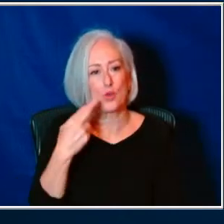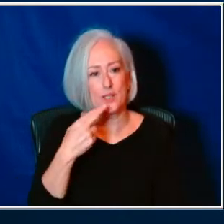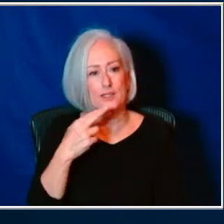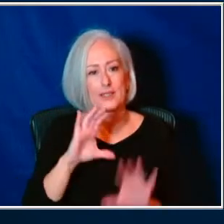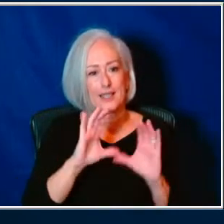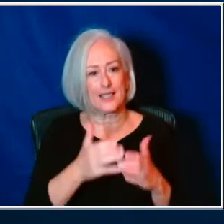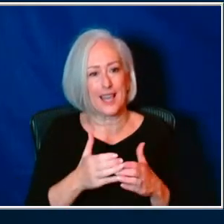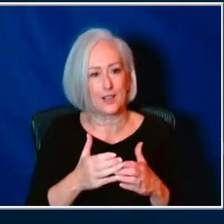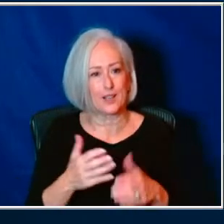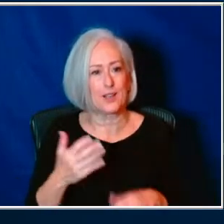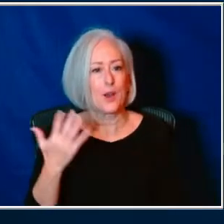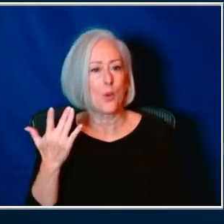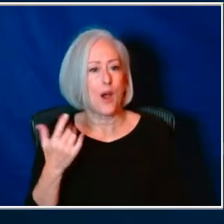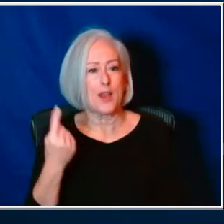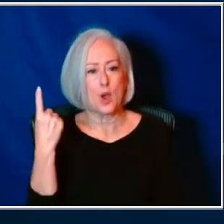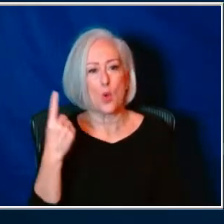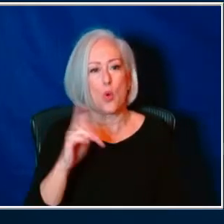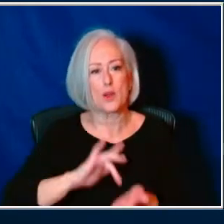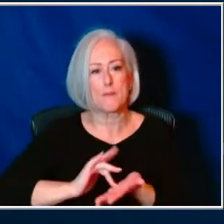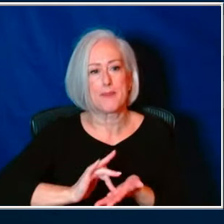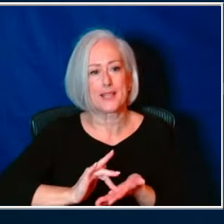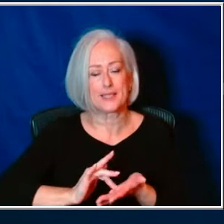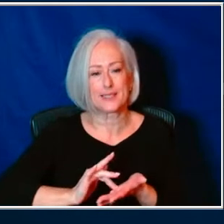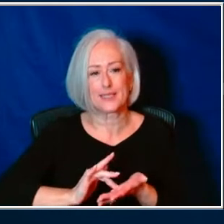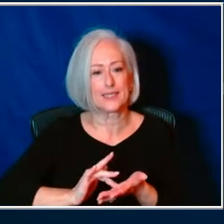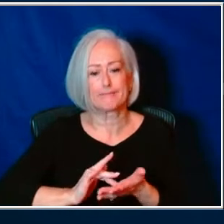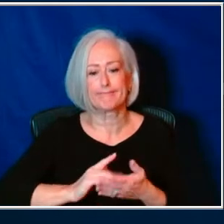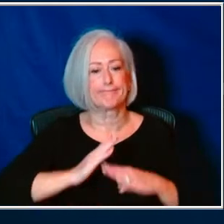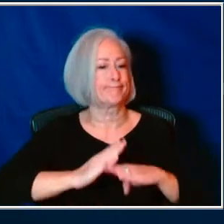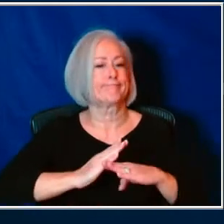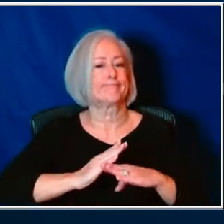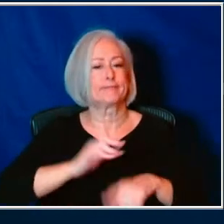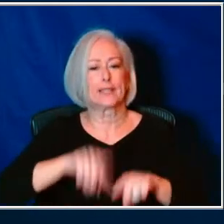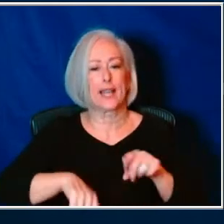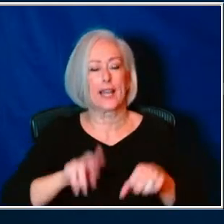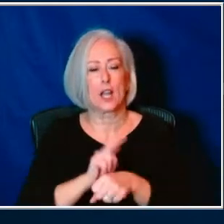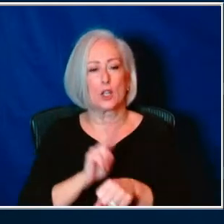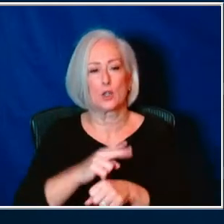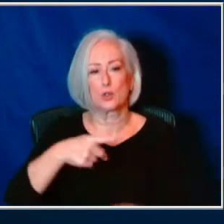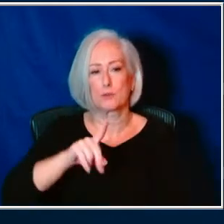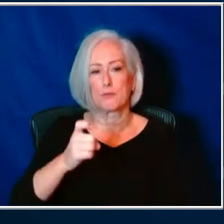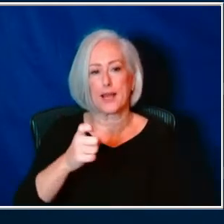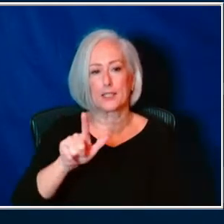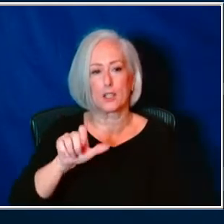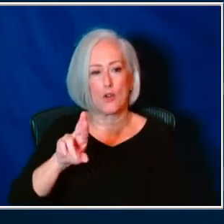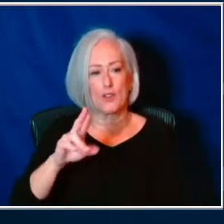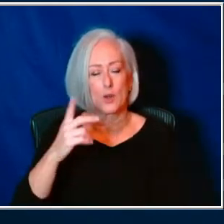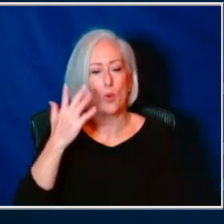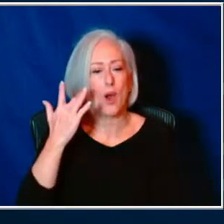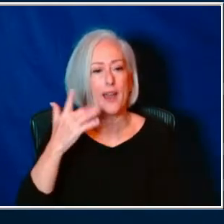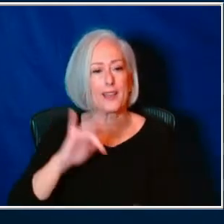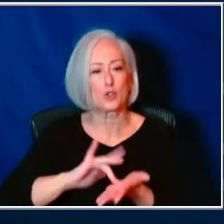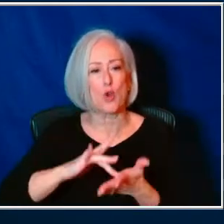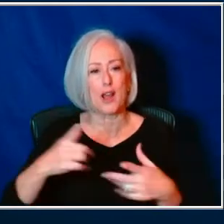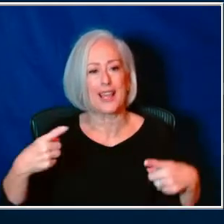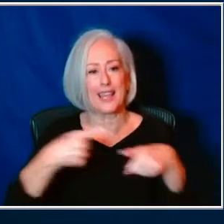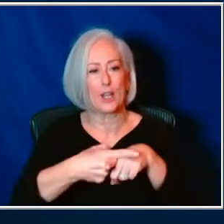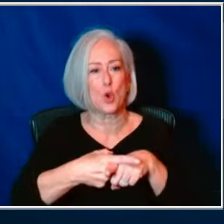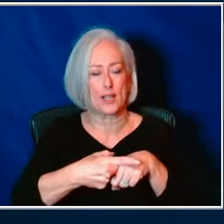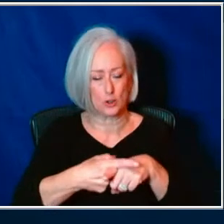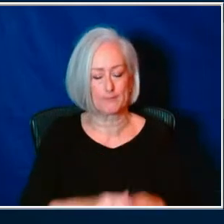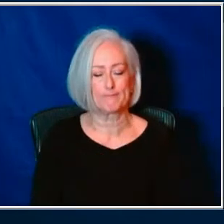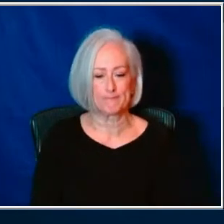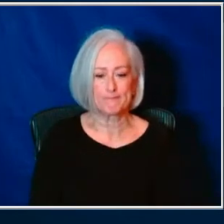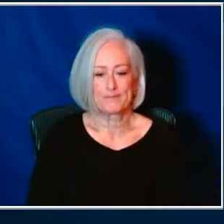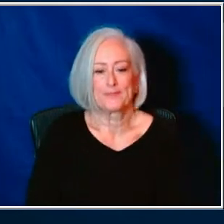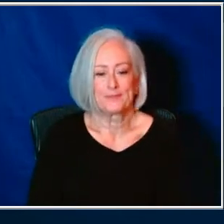made it hard for me to go on Paxlovid, so I'm not doing that. But I think it's really important, people, too, especially if you're immunocompromised right now,